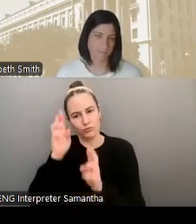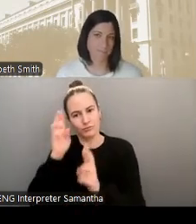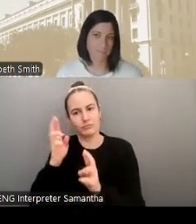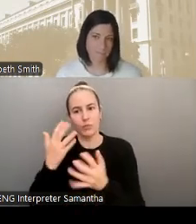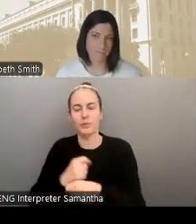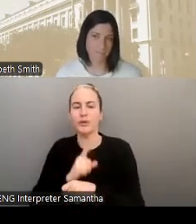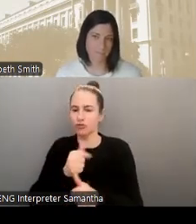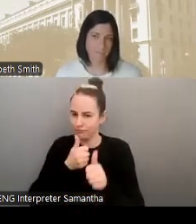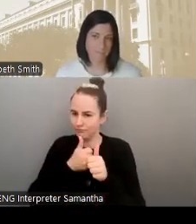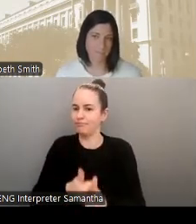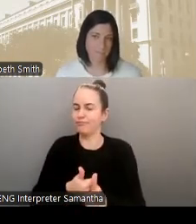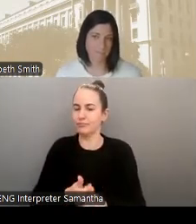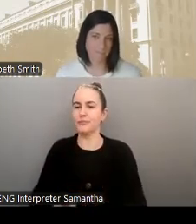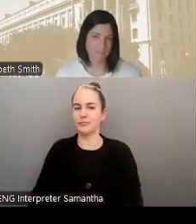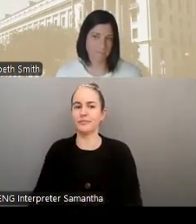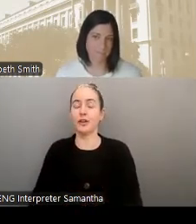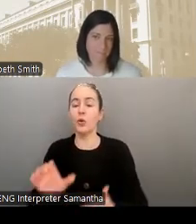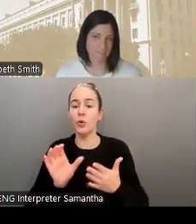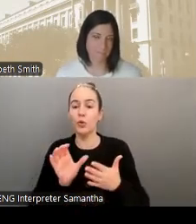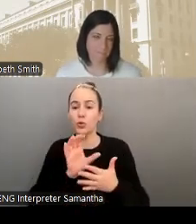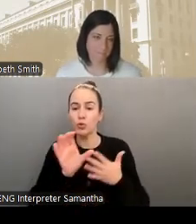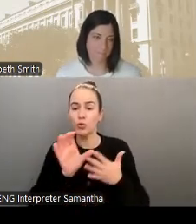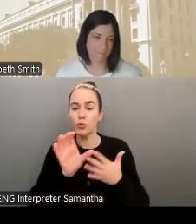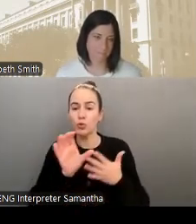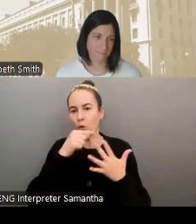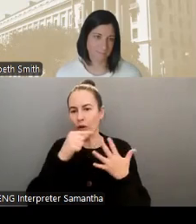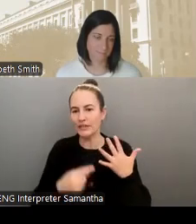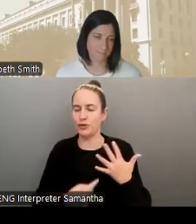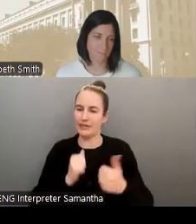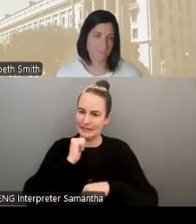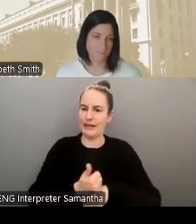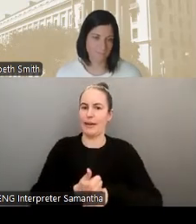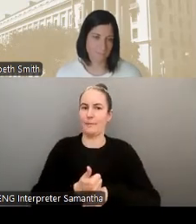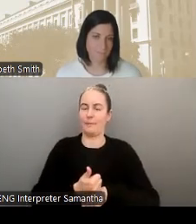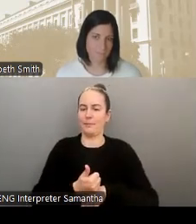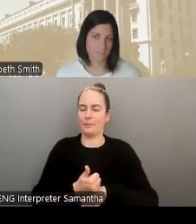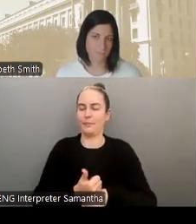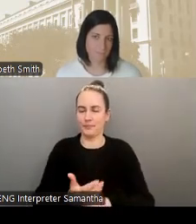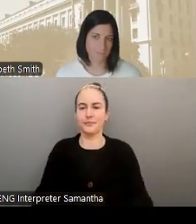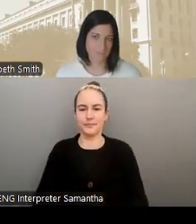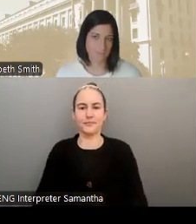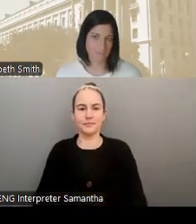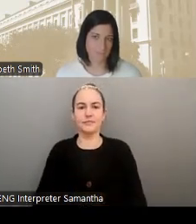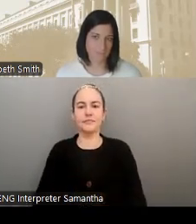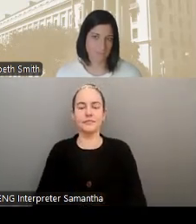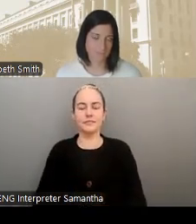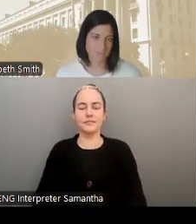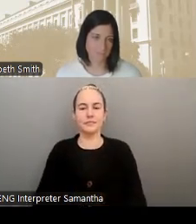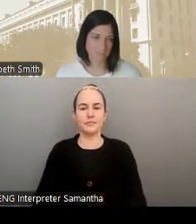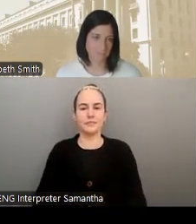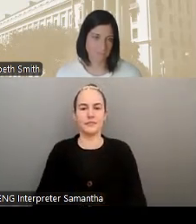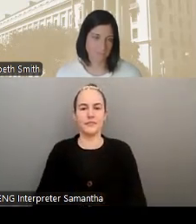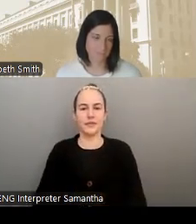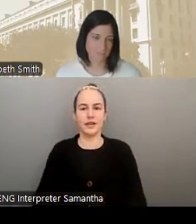the criteria is, again, what establishes what is required. The condition is always going to be what is. It's what